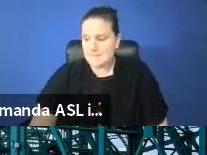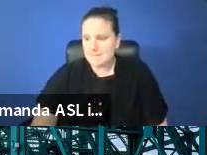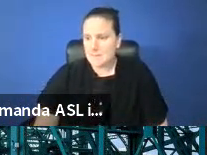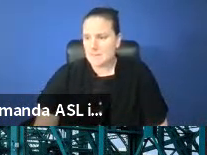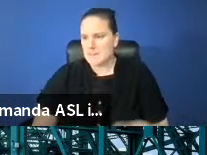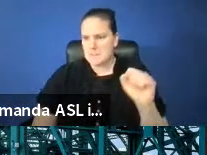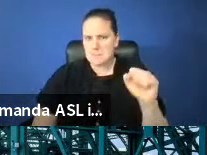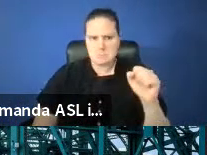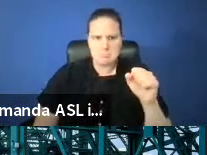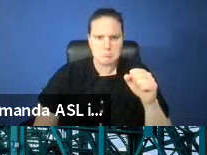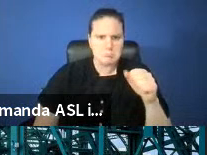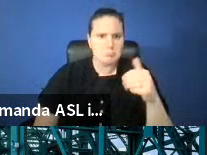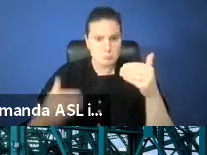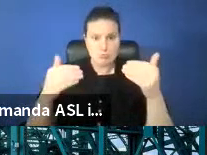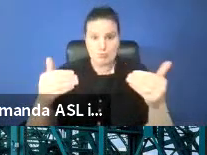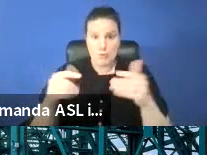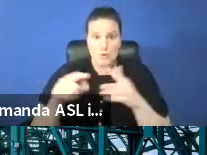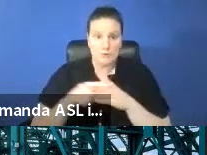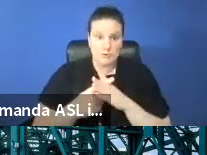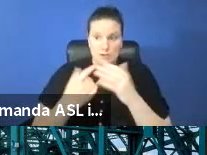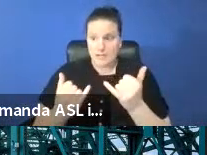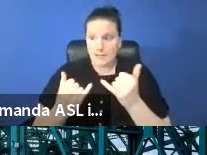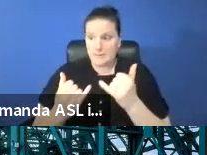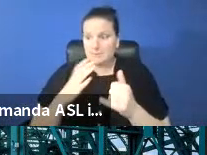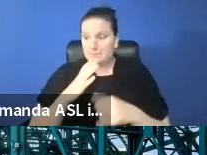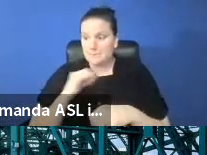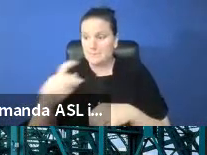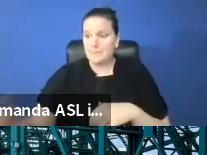Yeah, why don't we go ahead and get started?